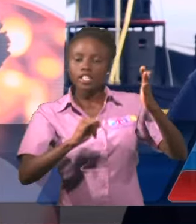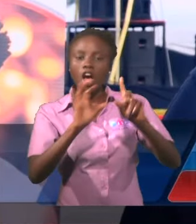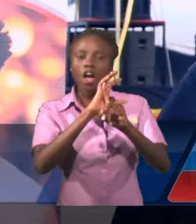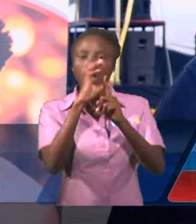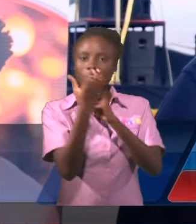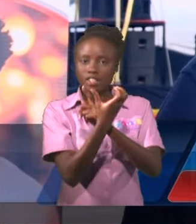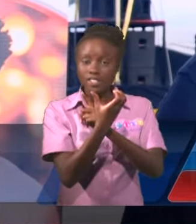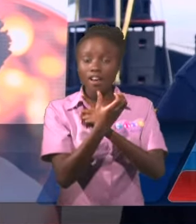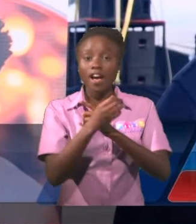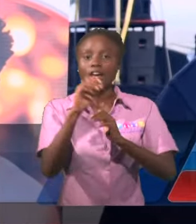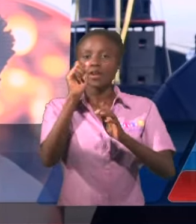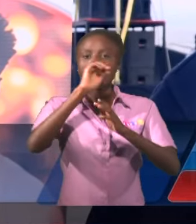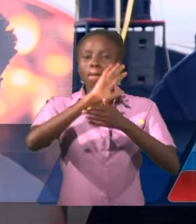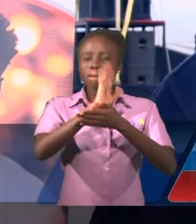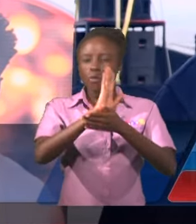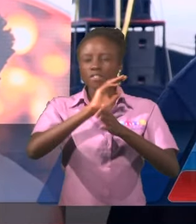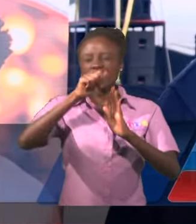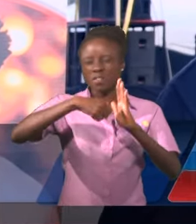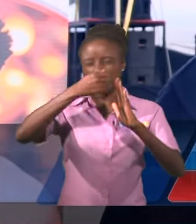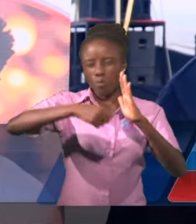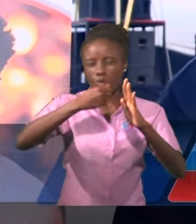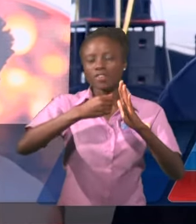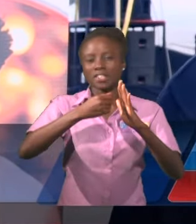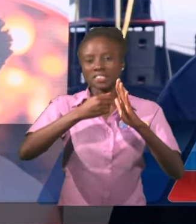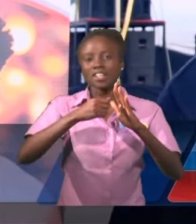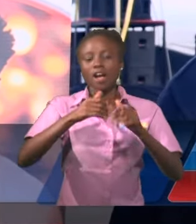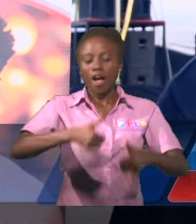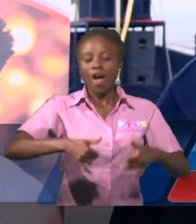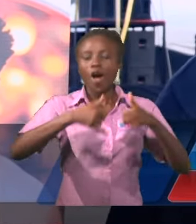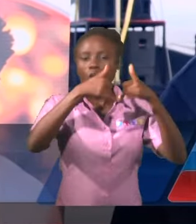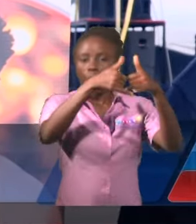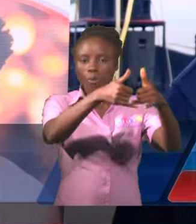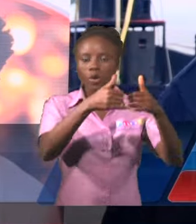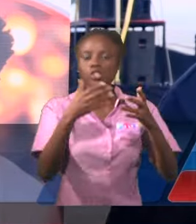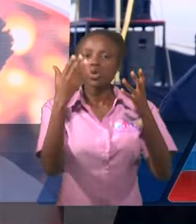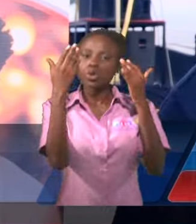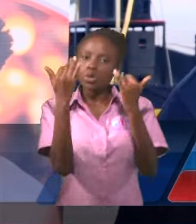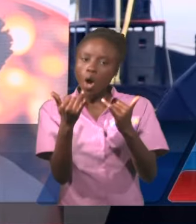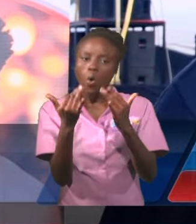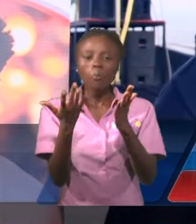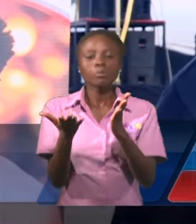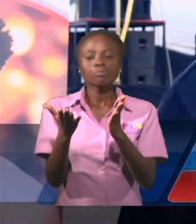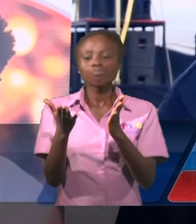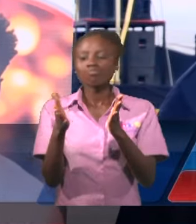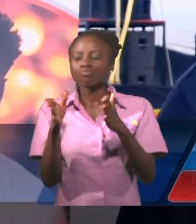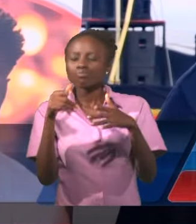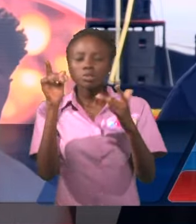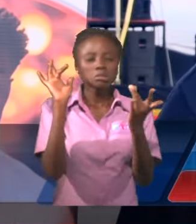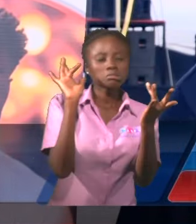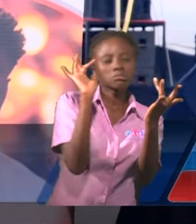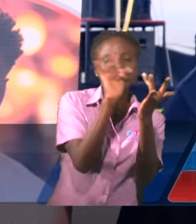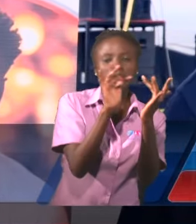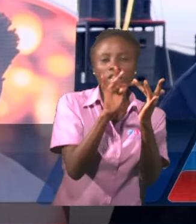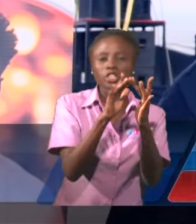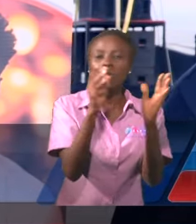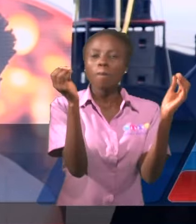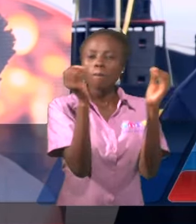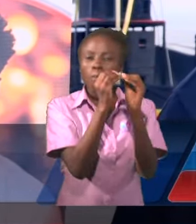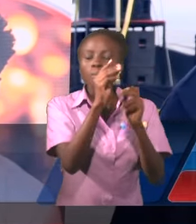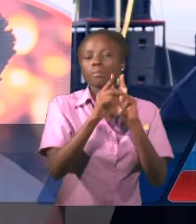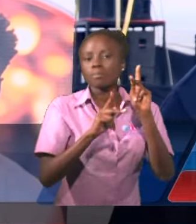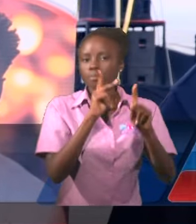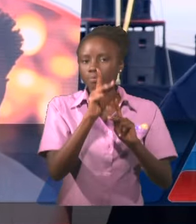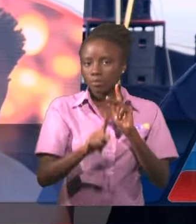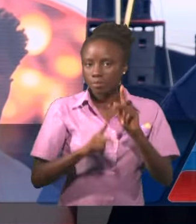really want to start reaching out to a wider group of individuals, sectors, to provide